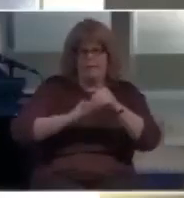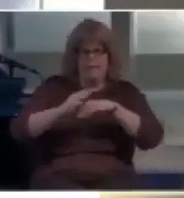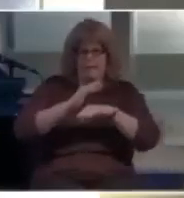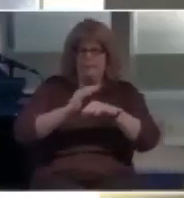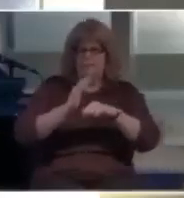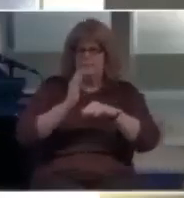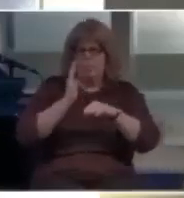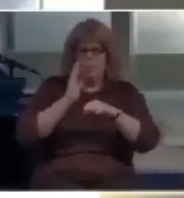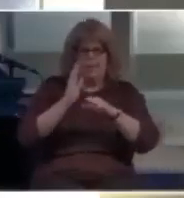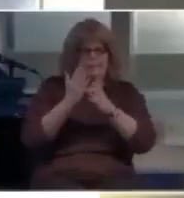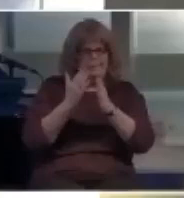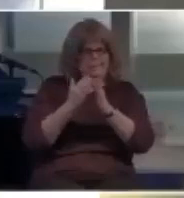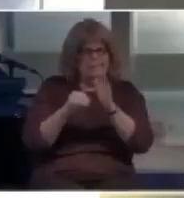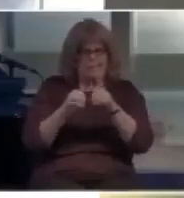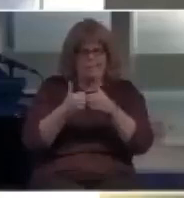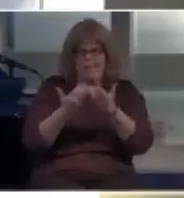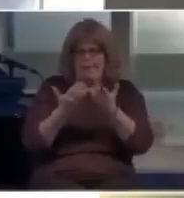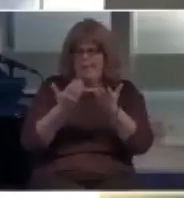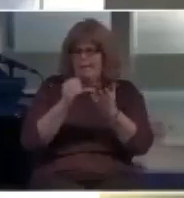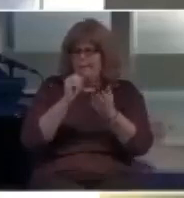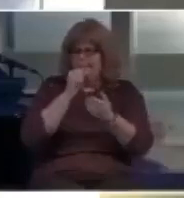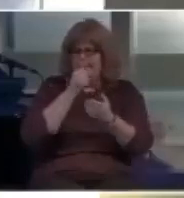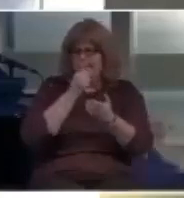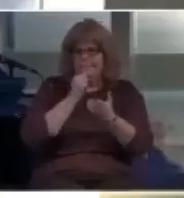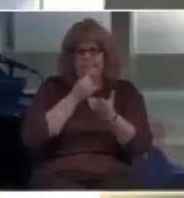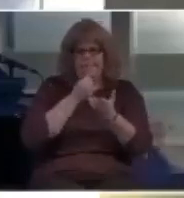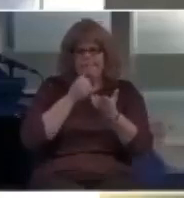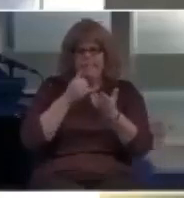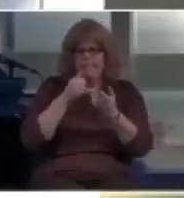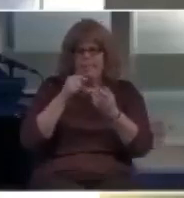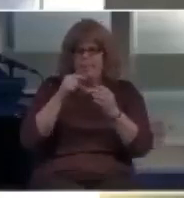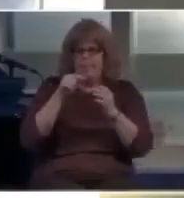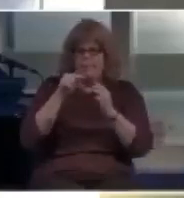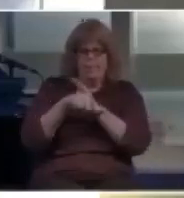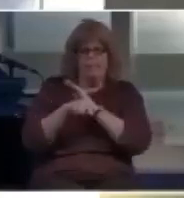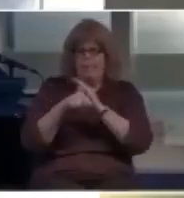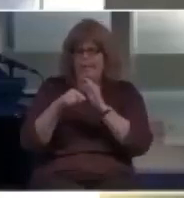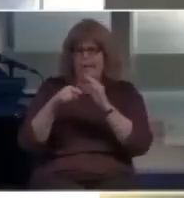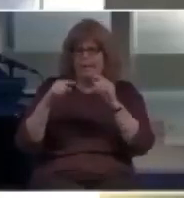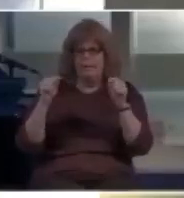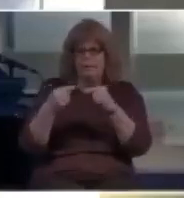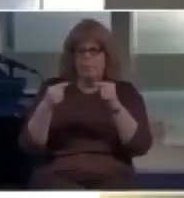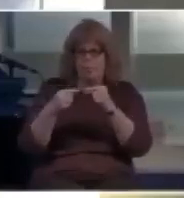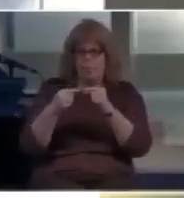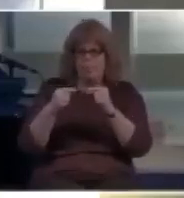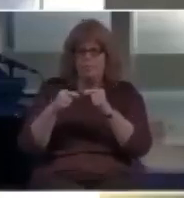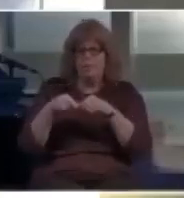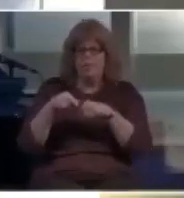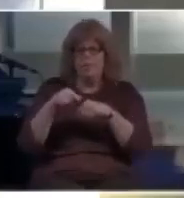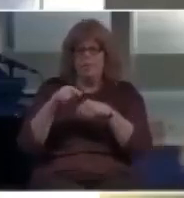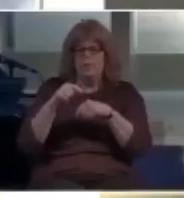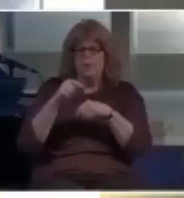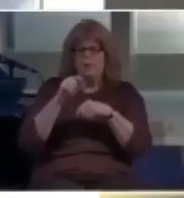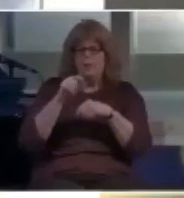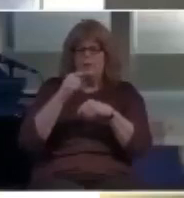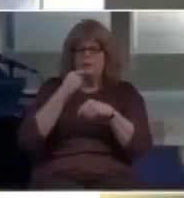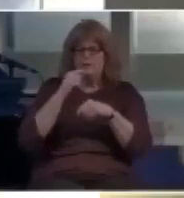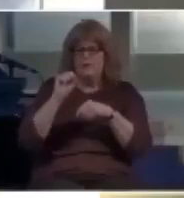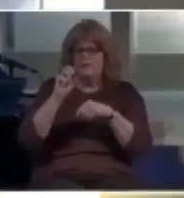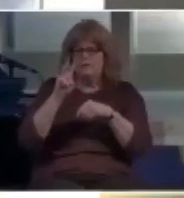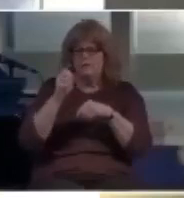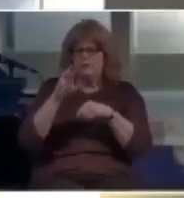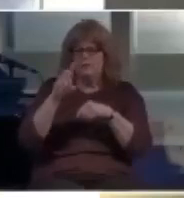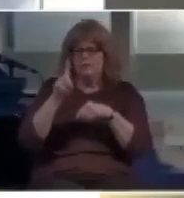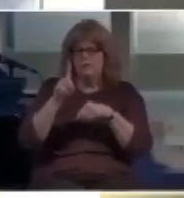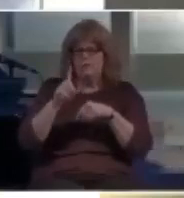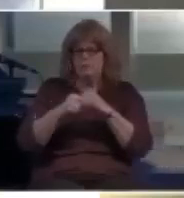will suffer some kind of fatal wound. And it, later in the chapter, it's referred to as by the sword. And